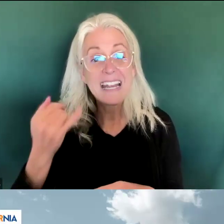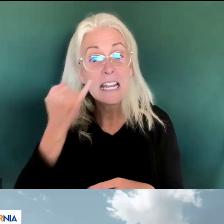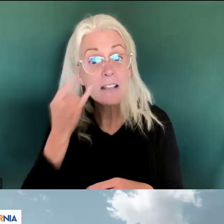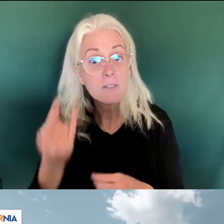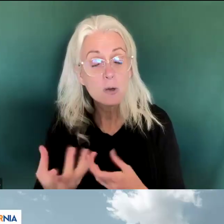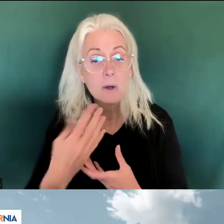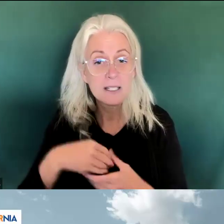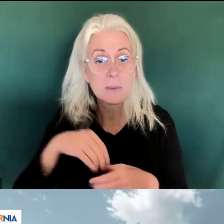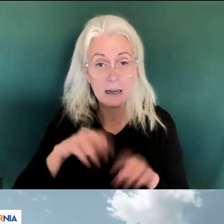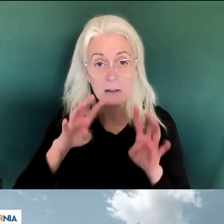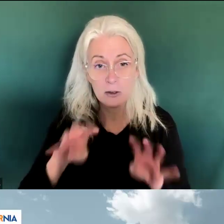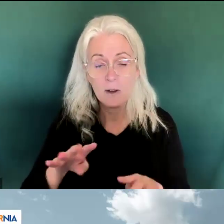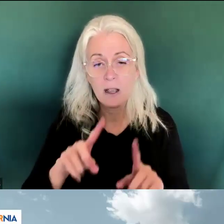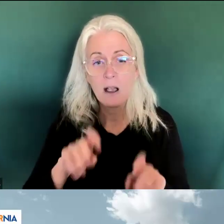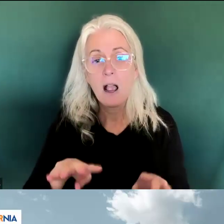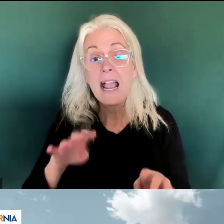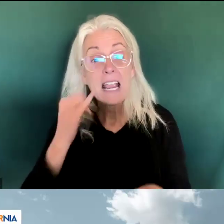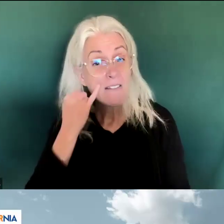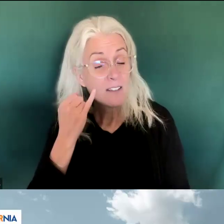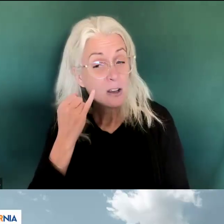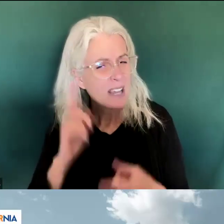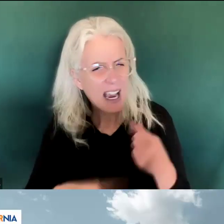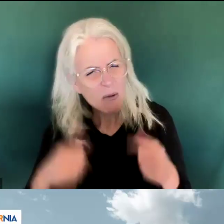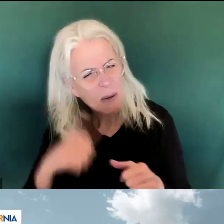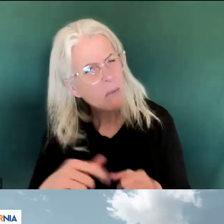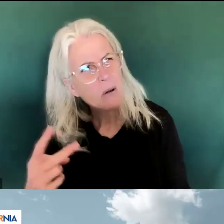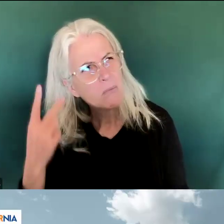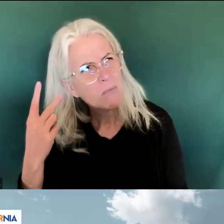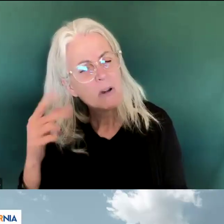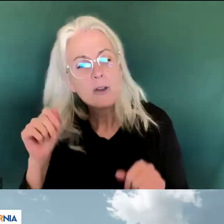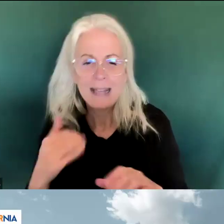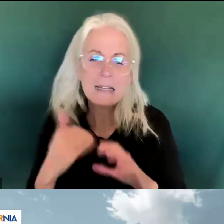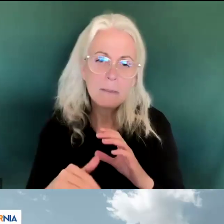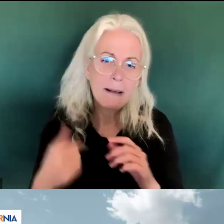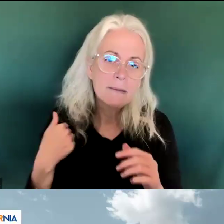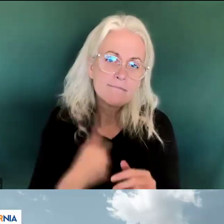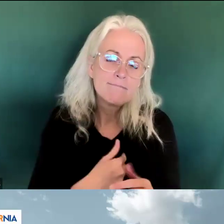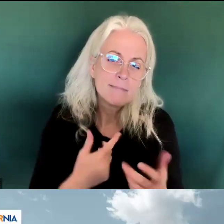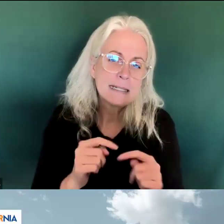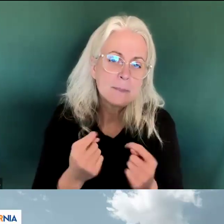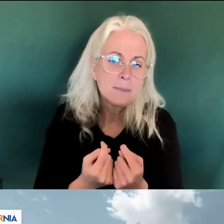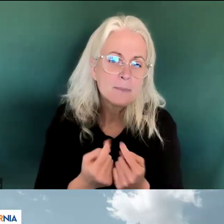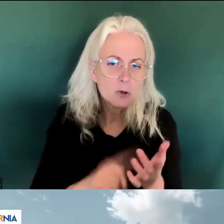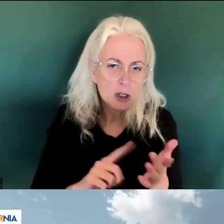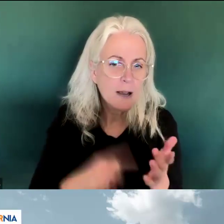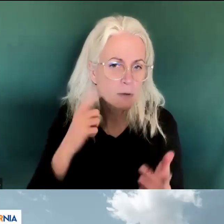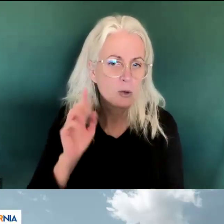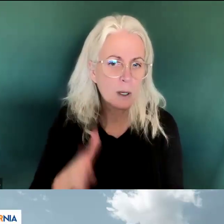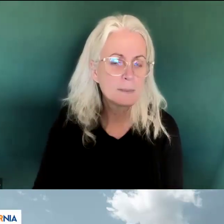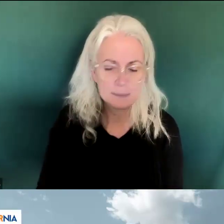survey. If you can't remember if you did or not, you could email our team and we could check for